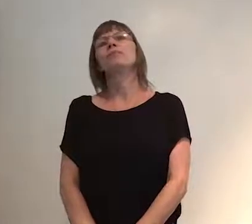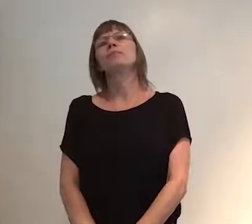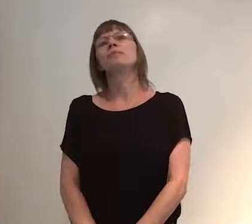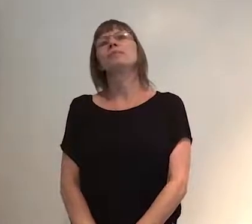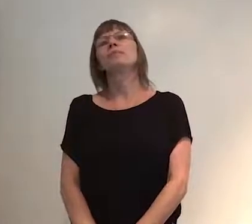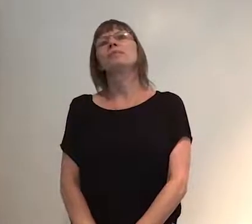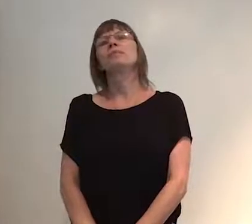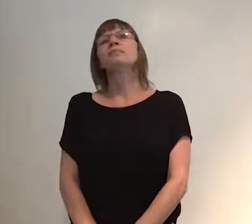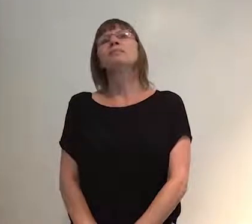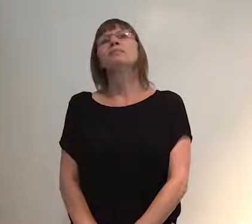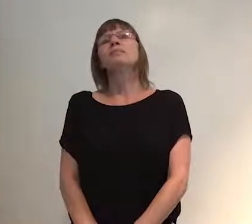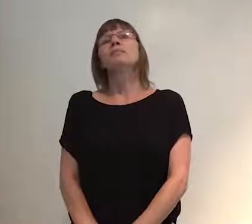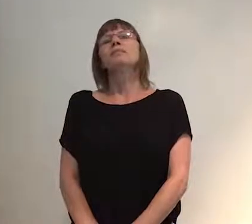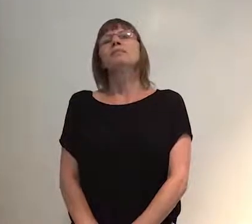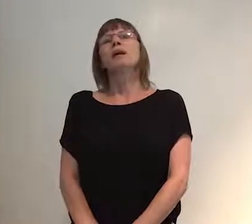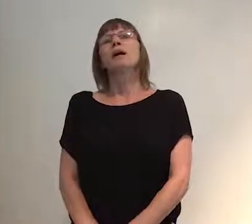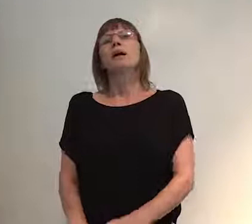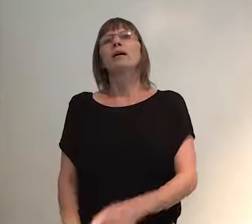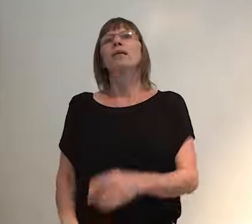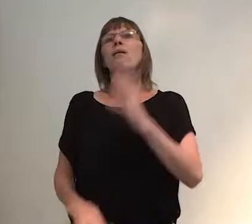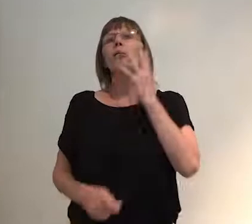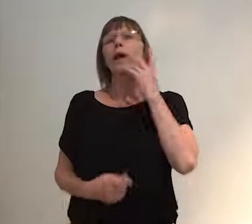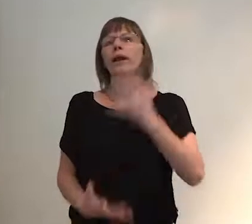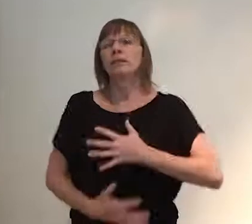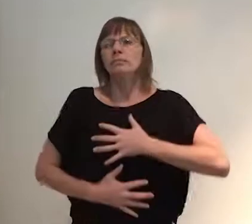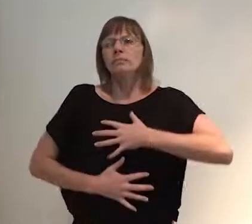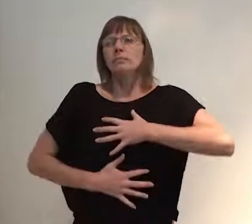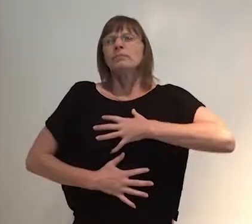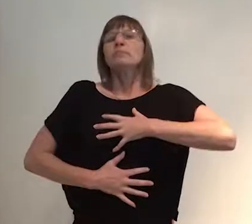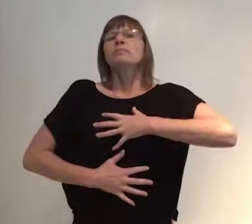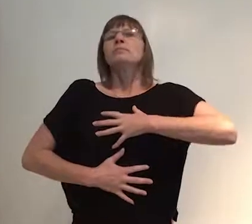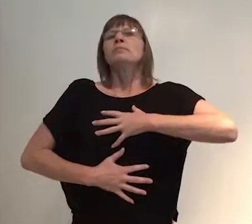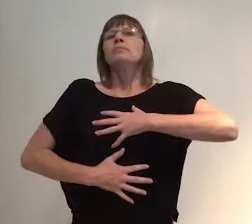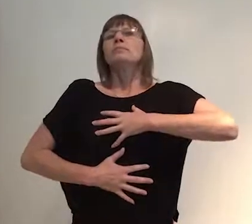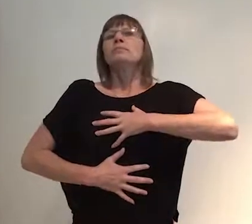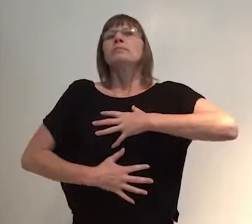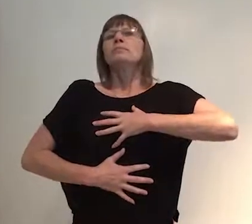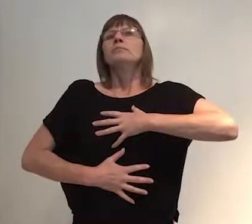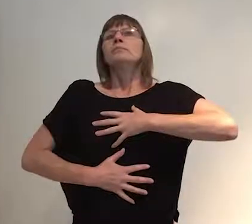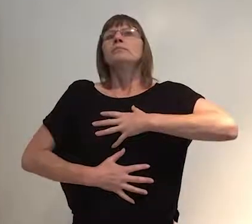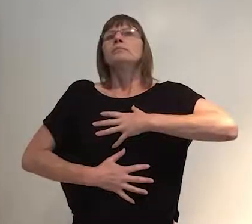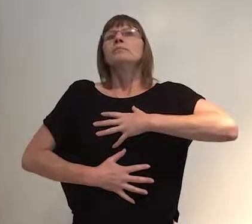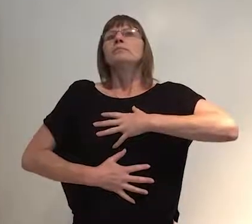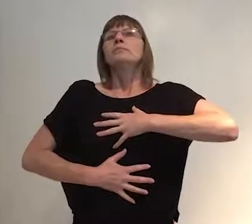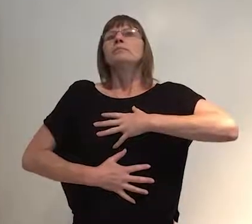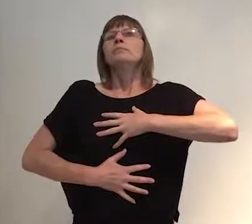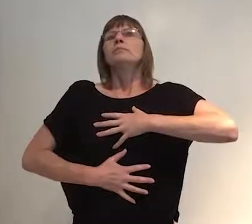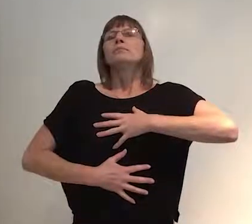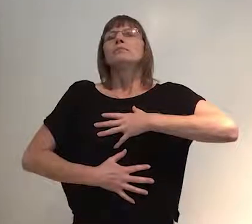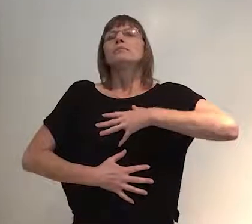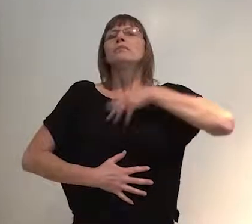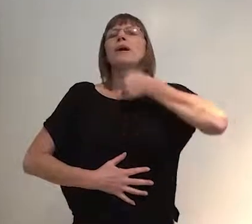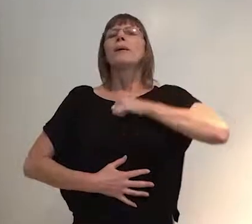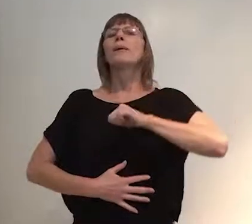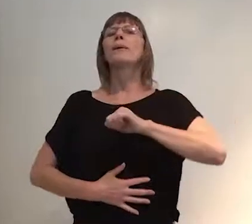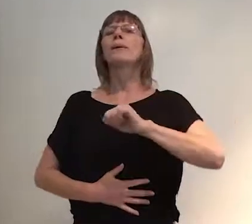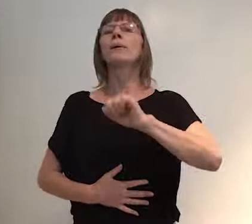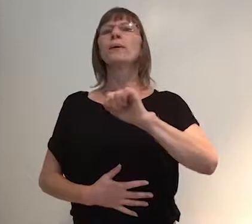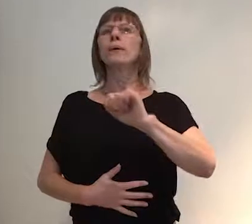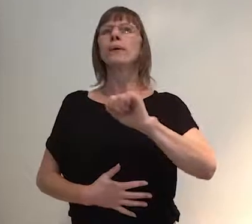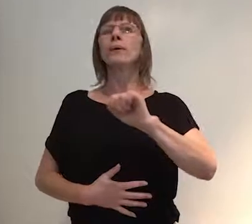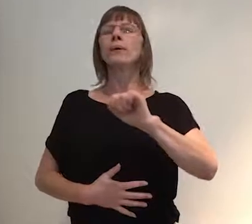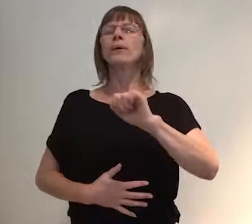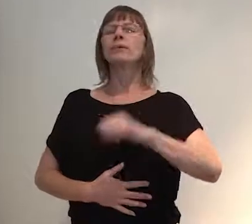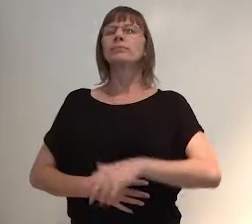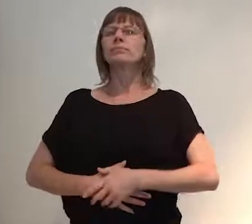back. And as we inhale, keeping those shoulders over the wrists, as we inhale, we open through the